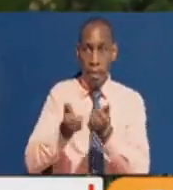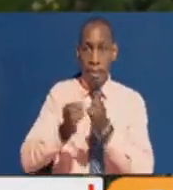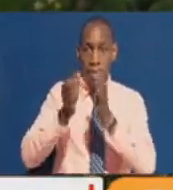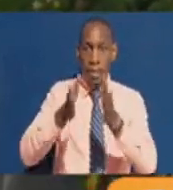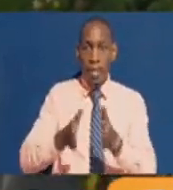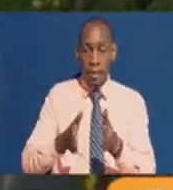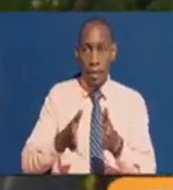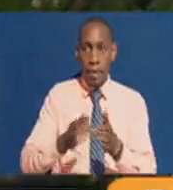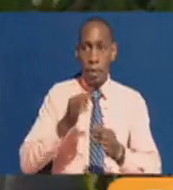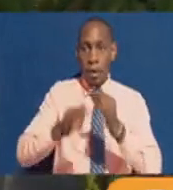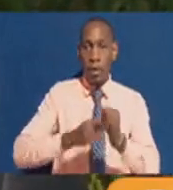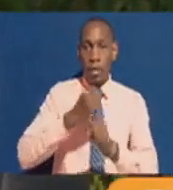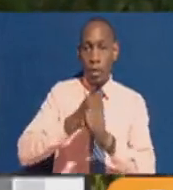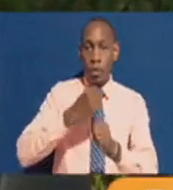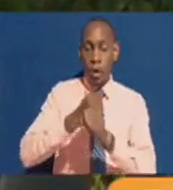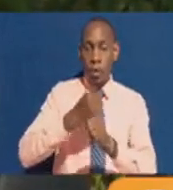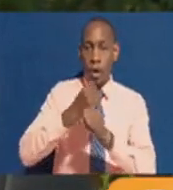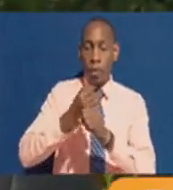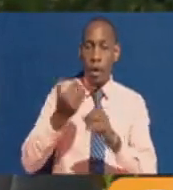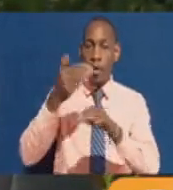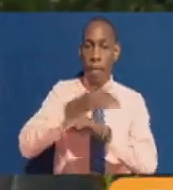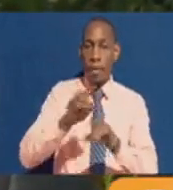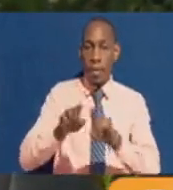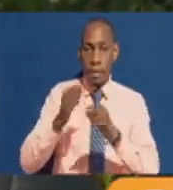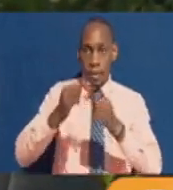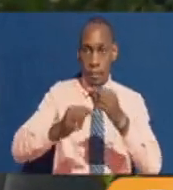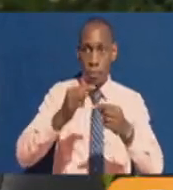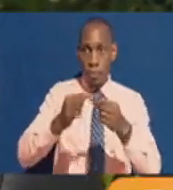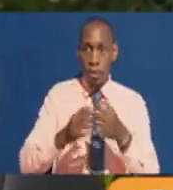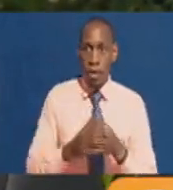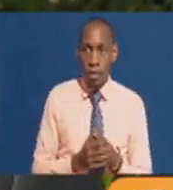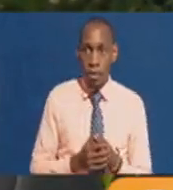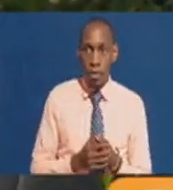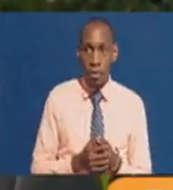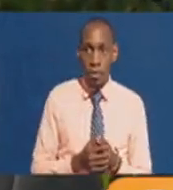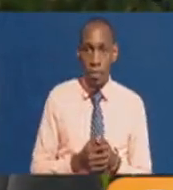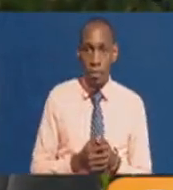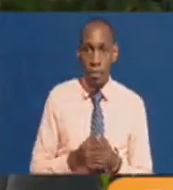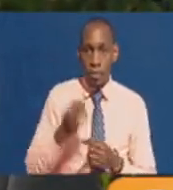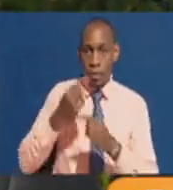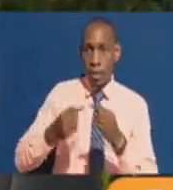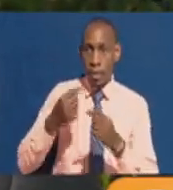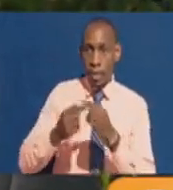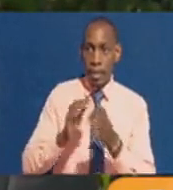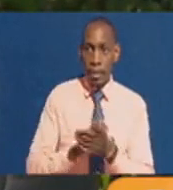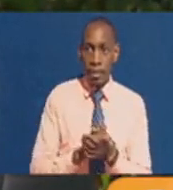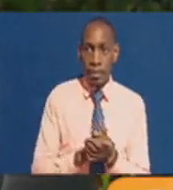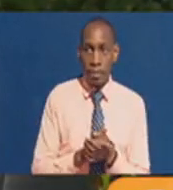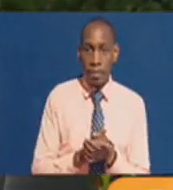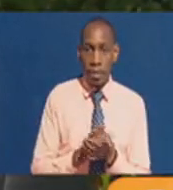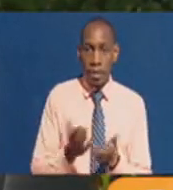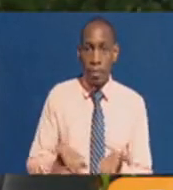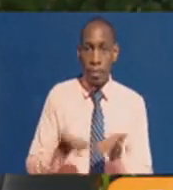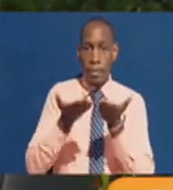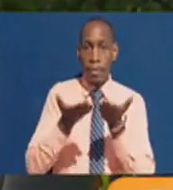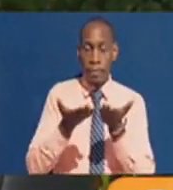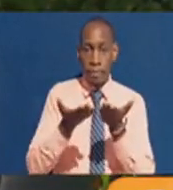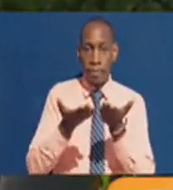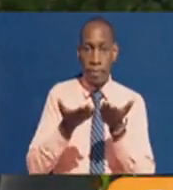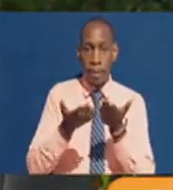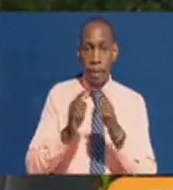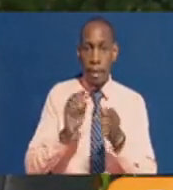leaders to go beyond the call of duty and to continue what they are doing. Over the years, you have realized many people do big things, but